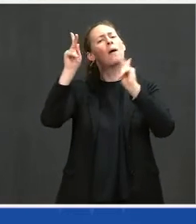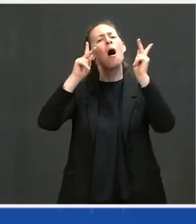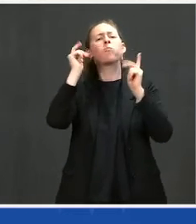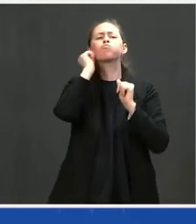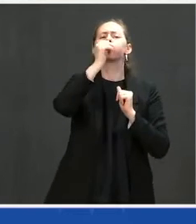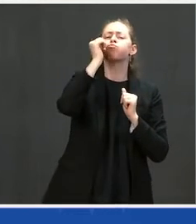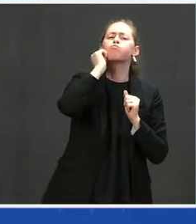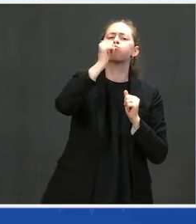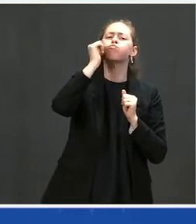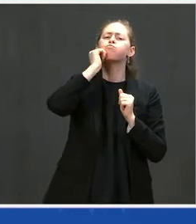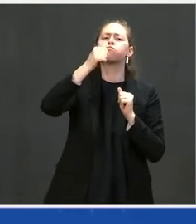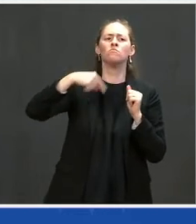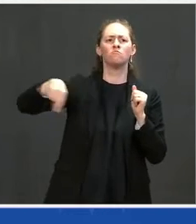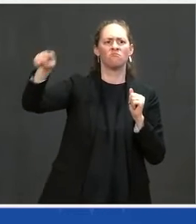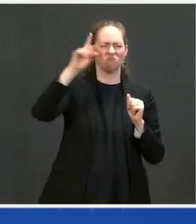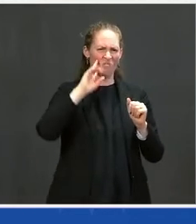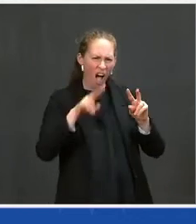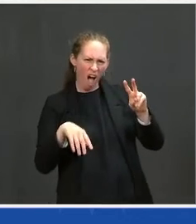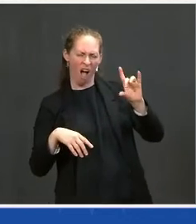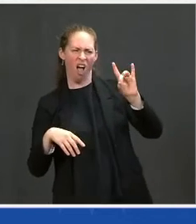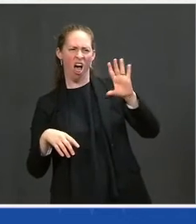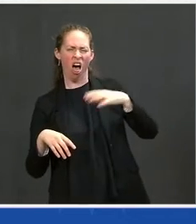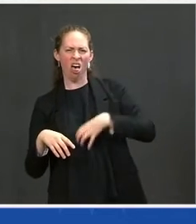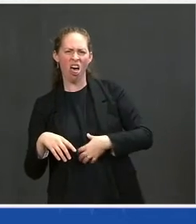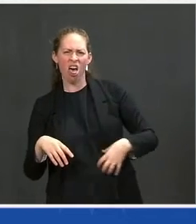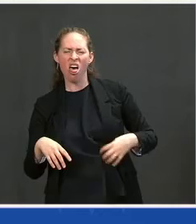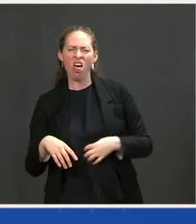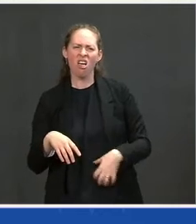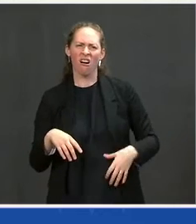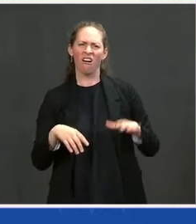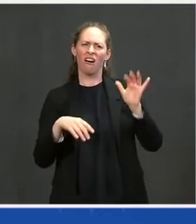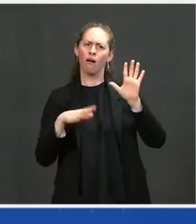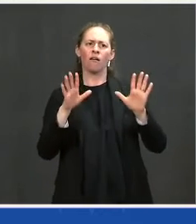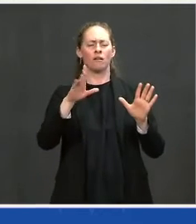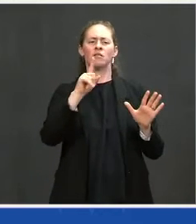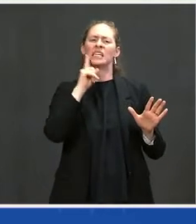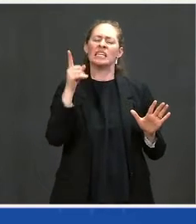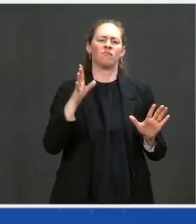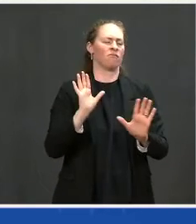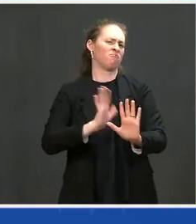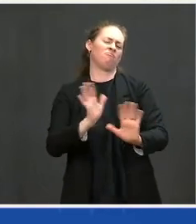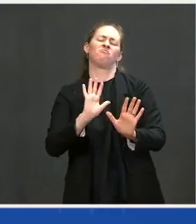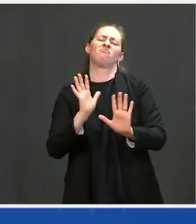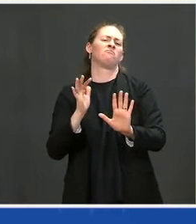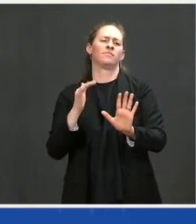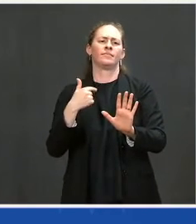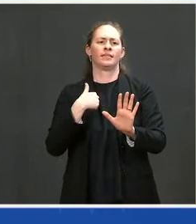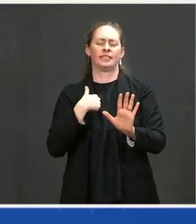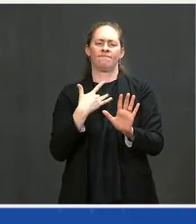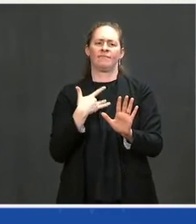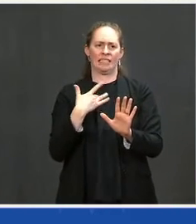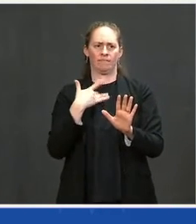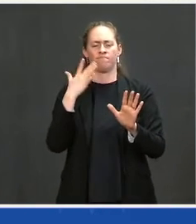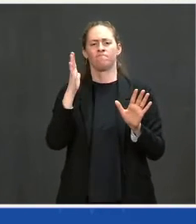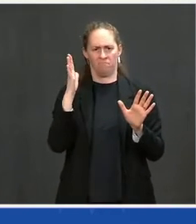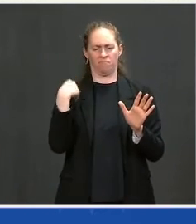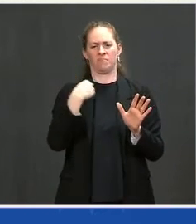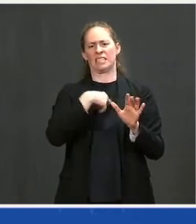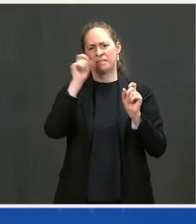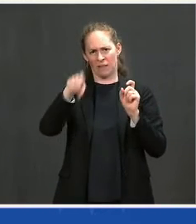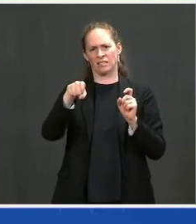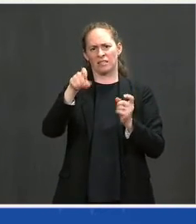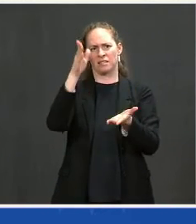And so I'm convinced that we'll be able to stop this because it is the most pernicious thing. This makes Jim